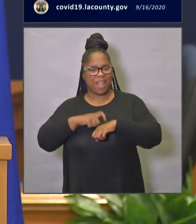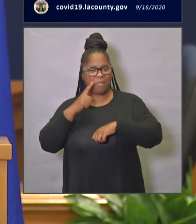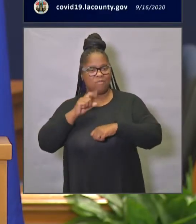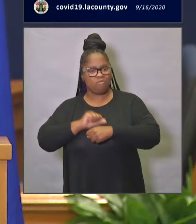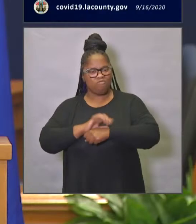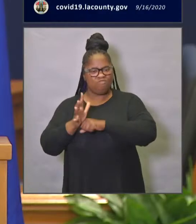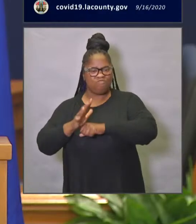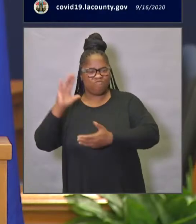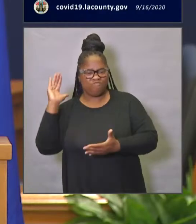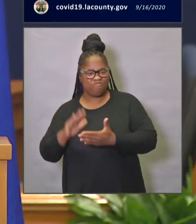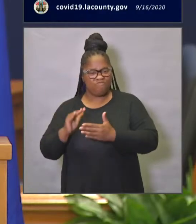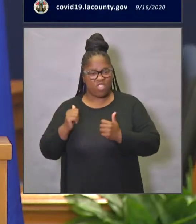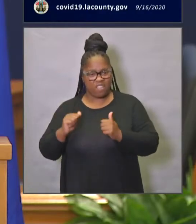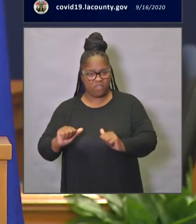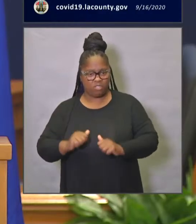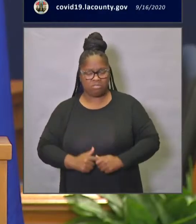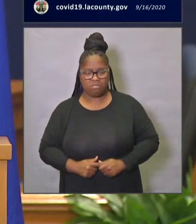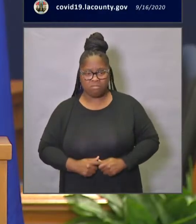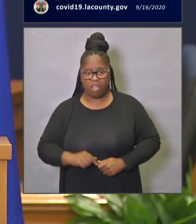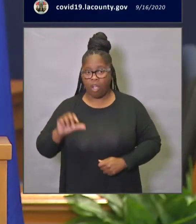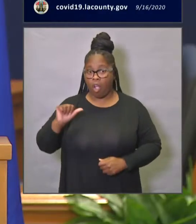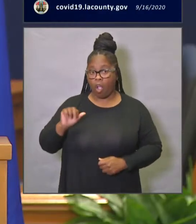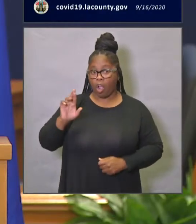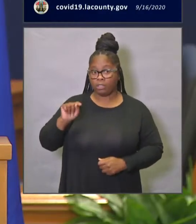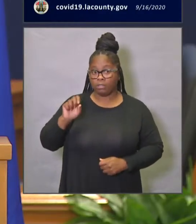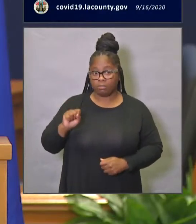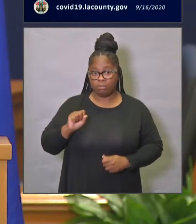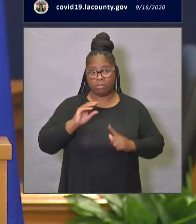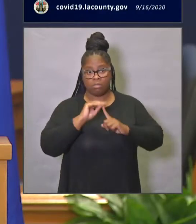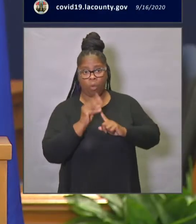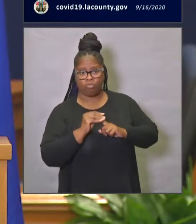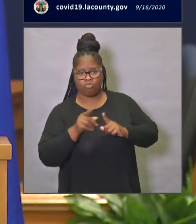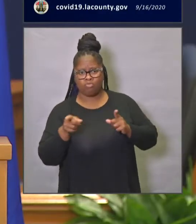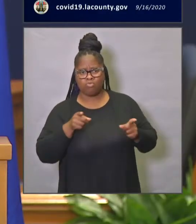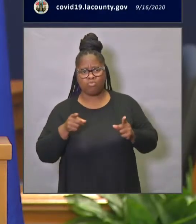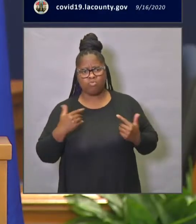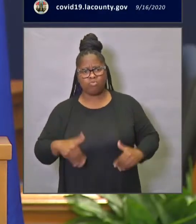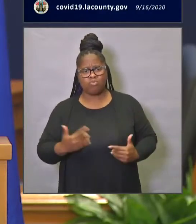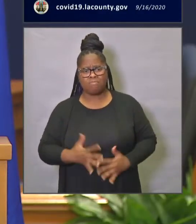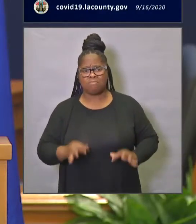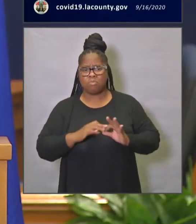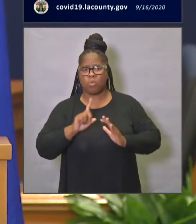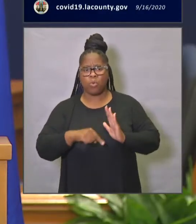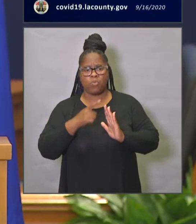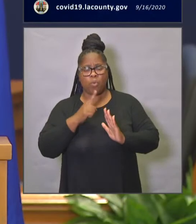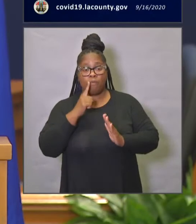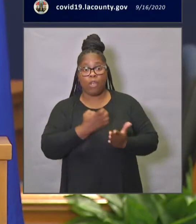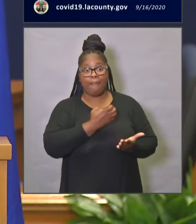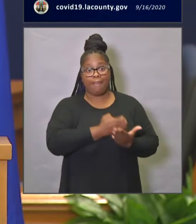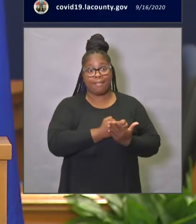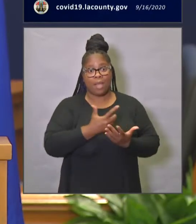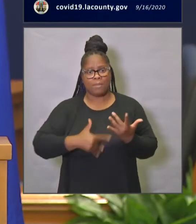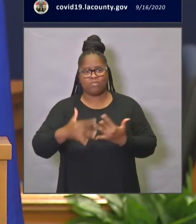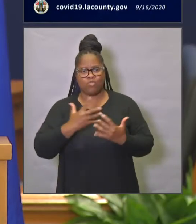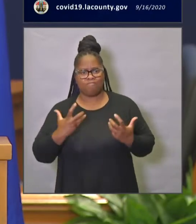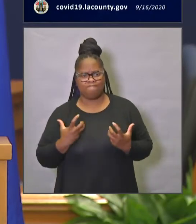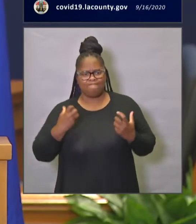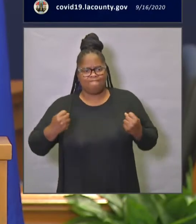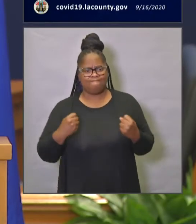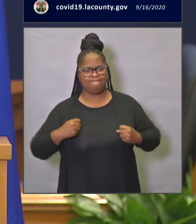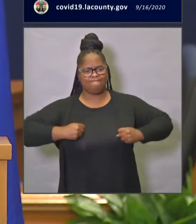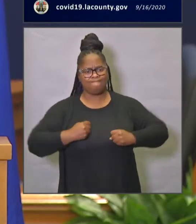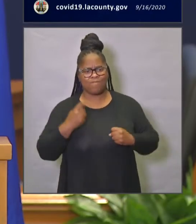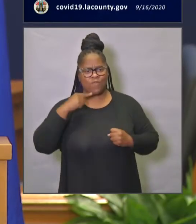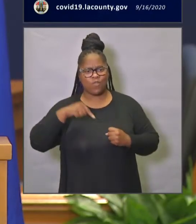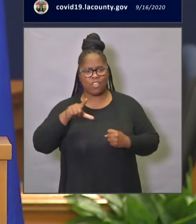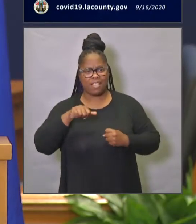efforts. I believe that arts and culture play a critical role in the economic and social resiliency of the county. By